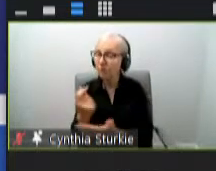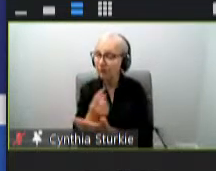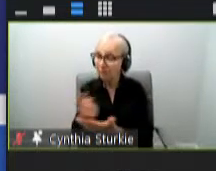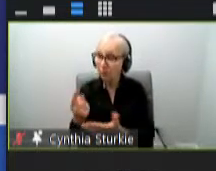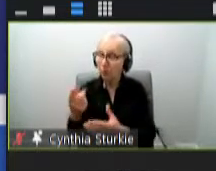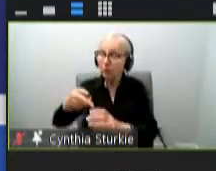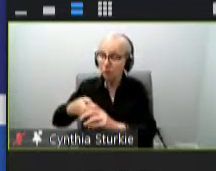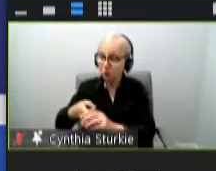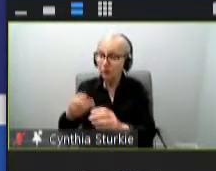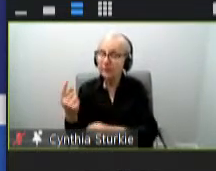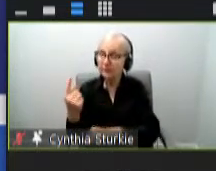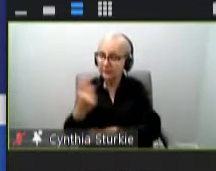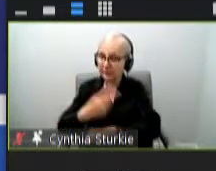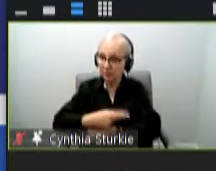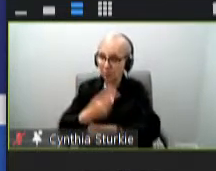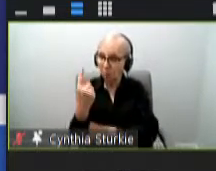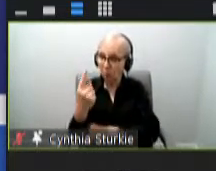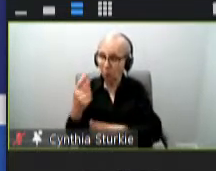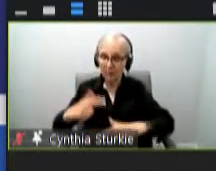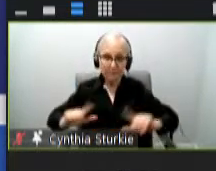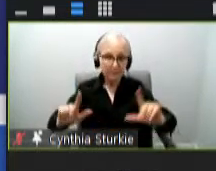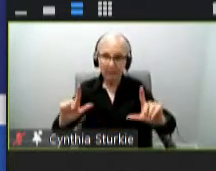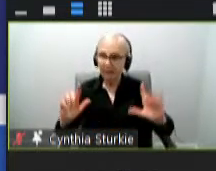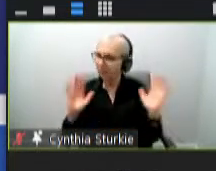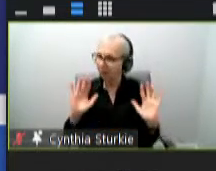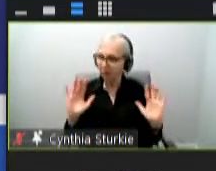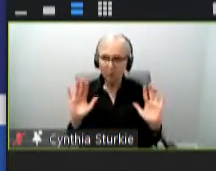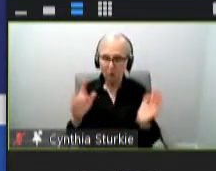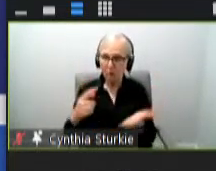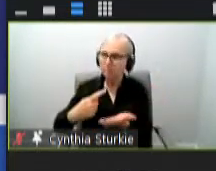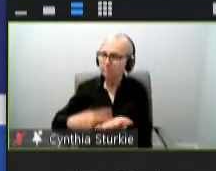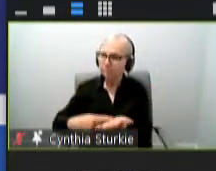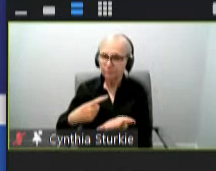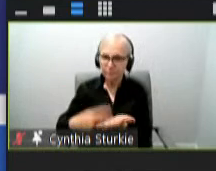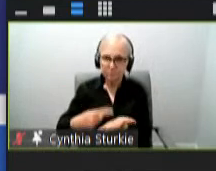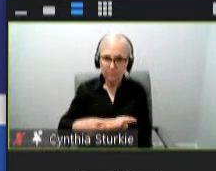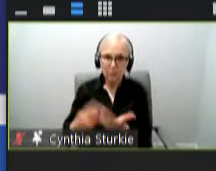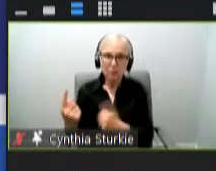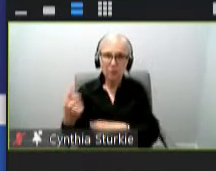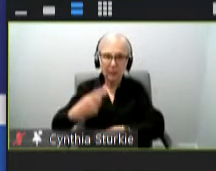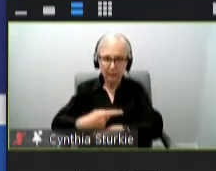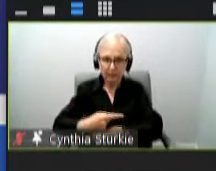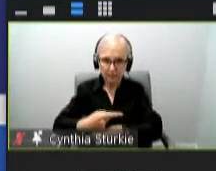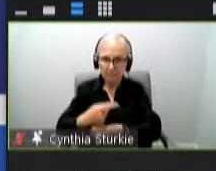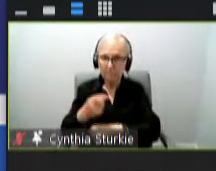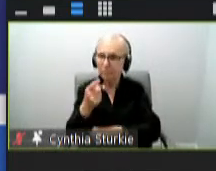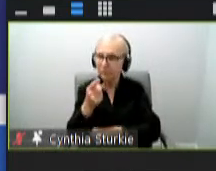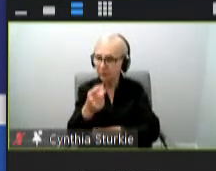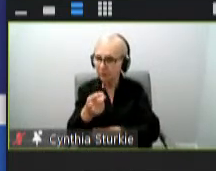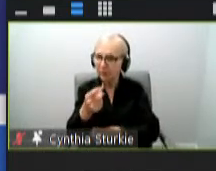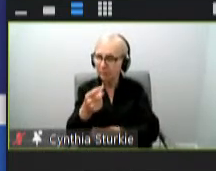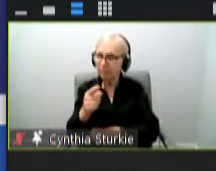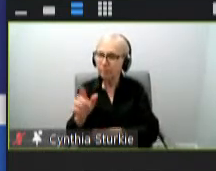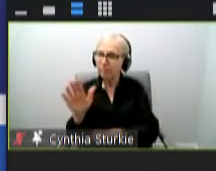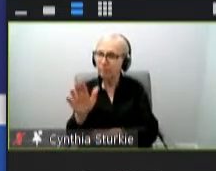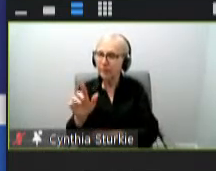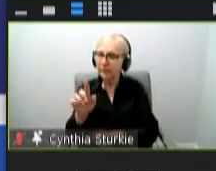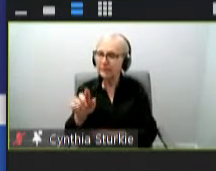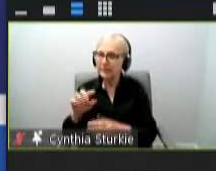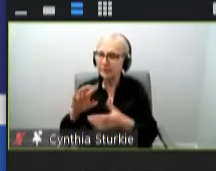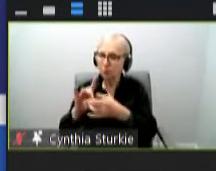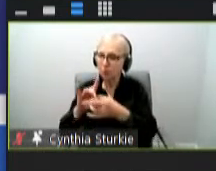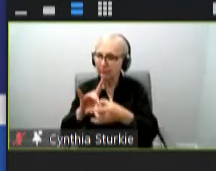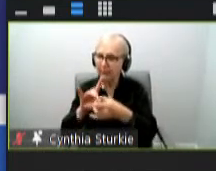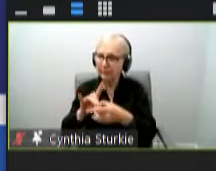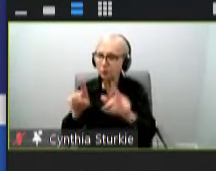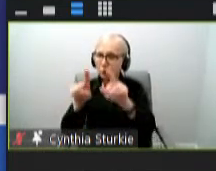joining today. I only have one slide to talk with you about today, but it is around testing,